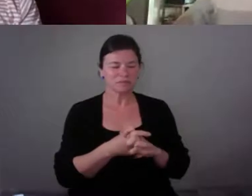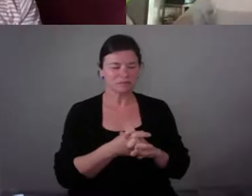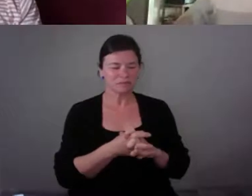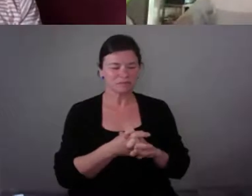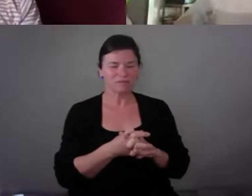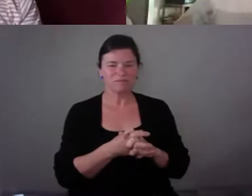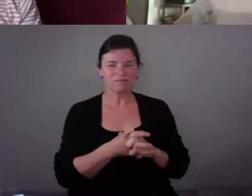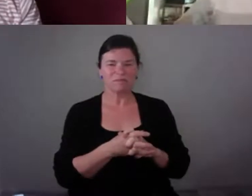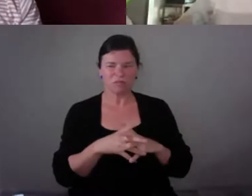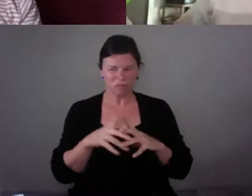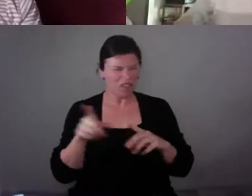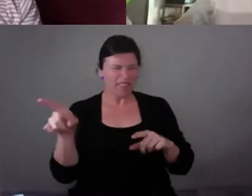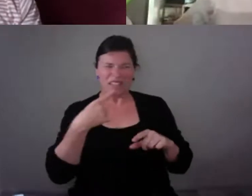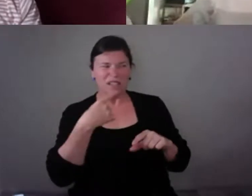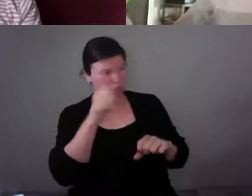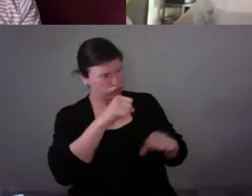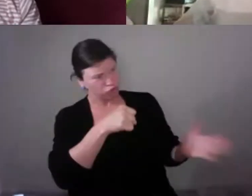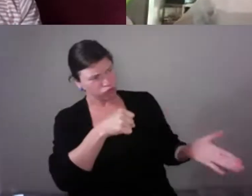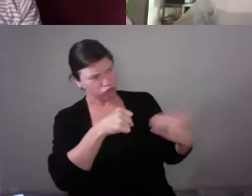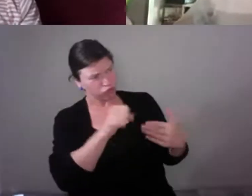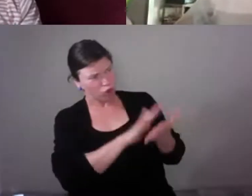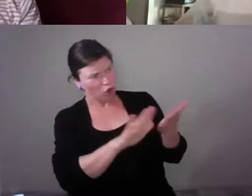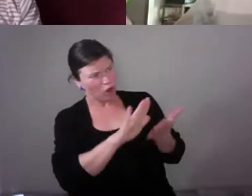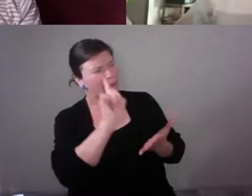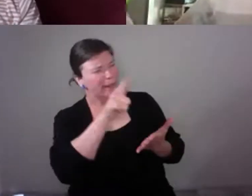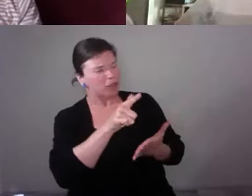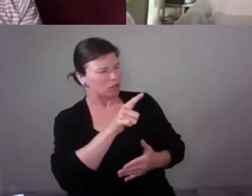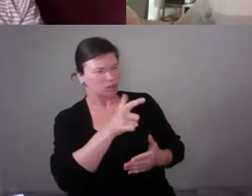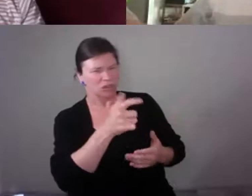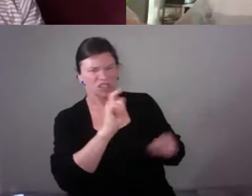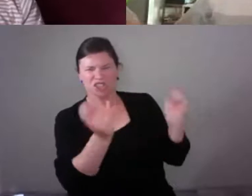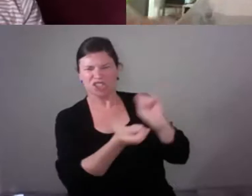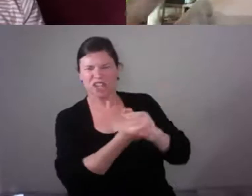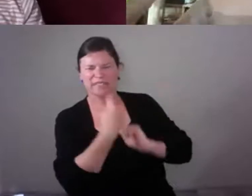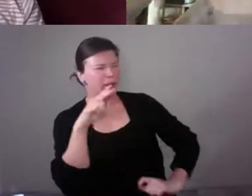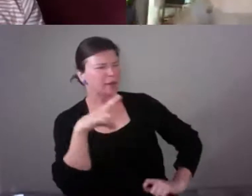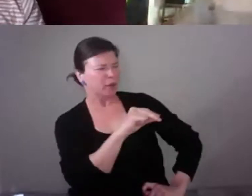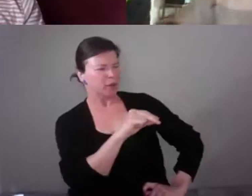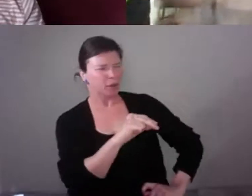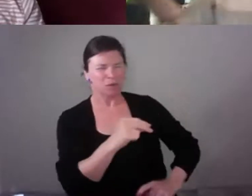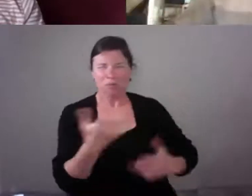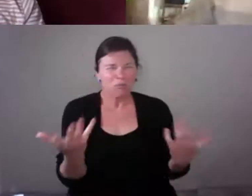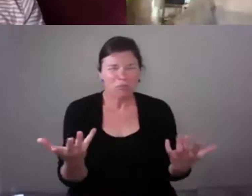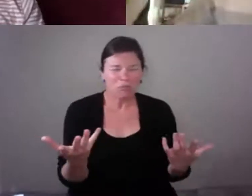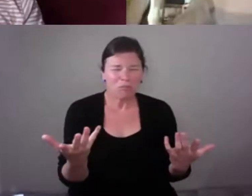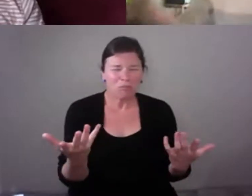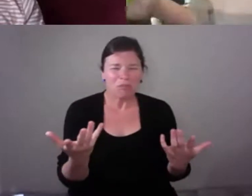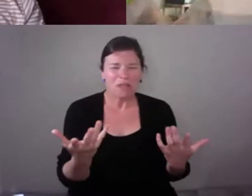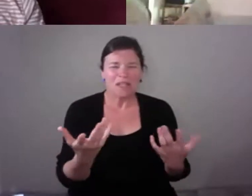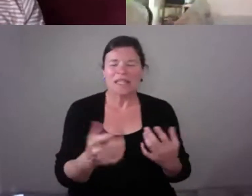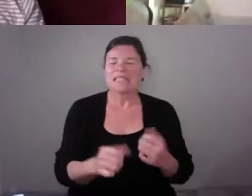yes and then no. And can you tell me what you wanted to go? What did sure. you want to do in college? What Yeah.